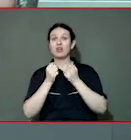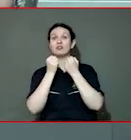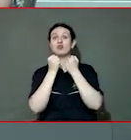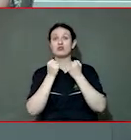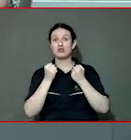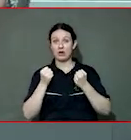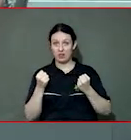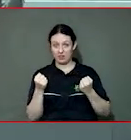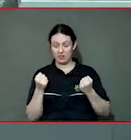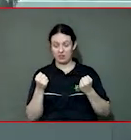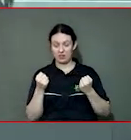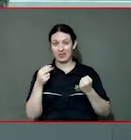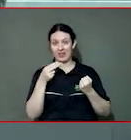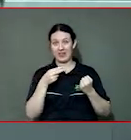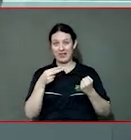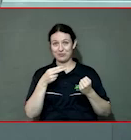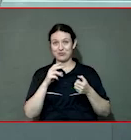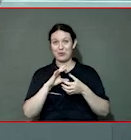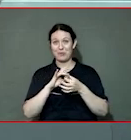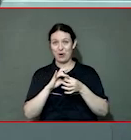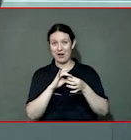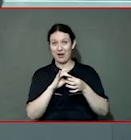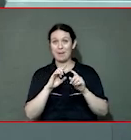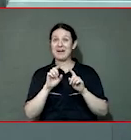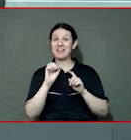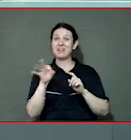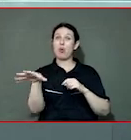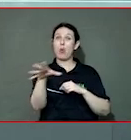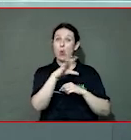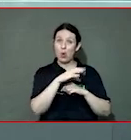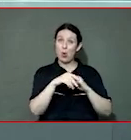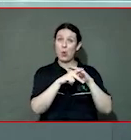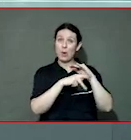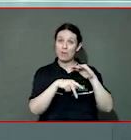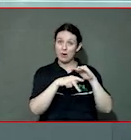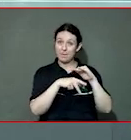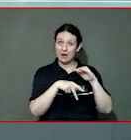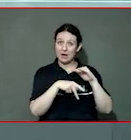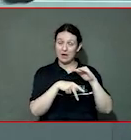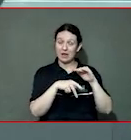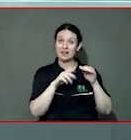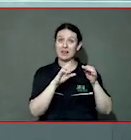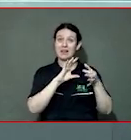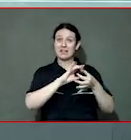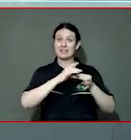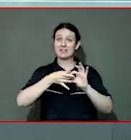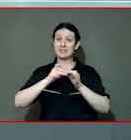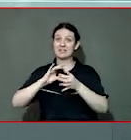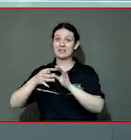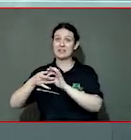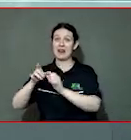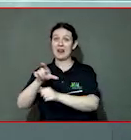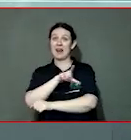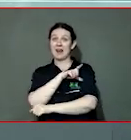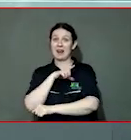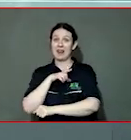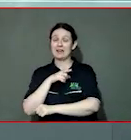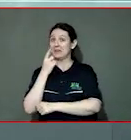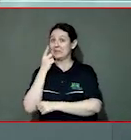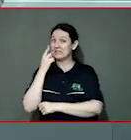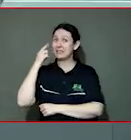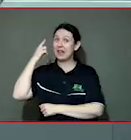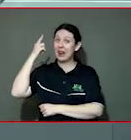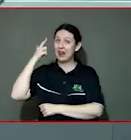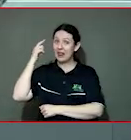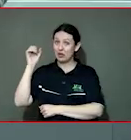your hydrogen bonds. But if they're all primary, then the chain length is about the London forces.